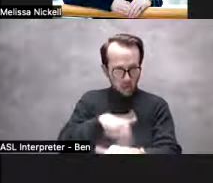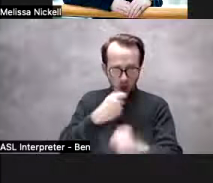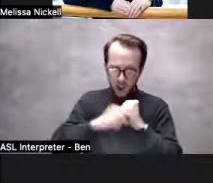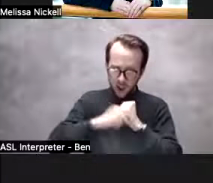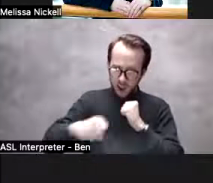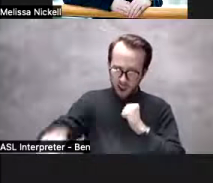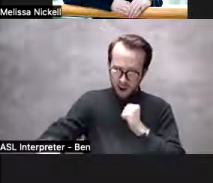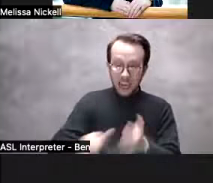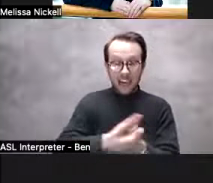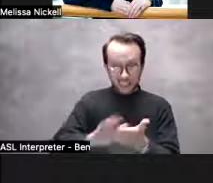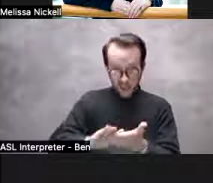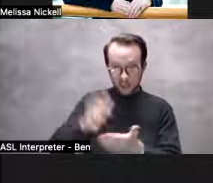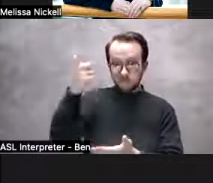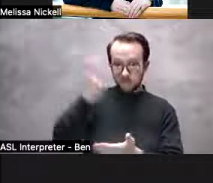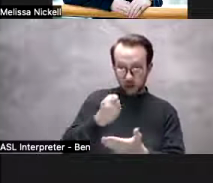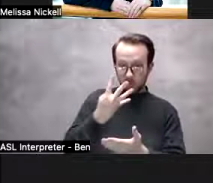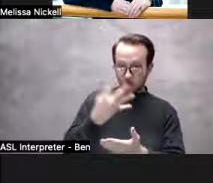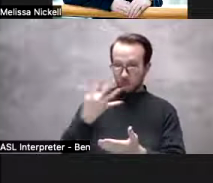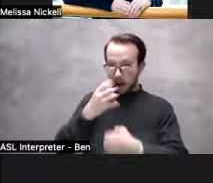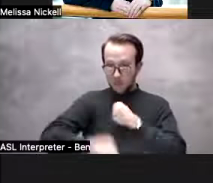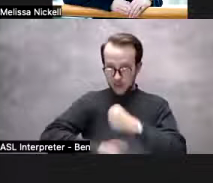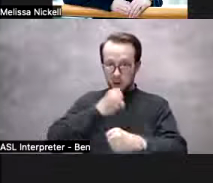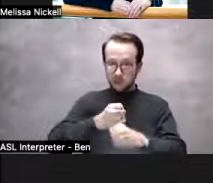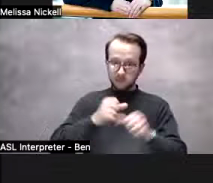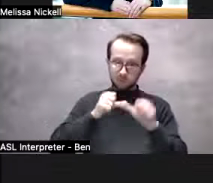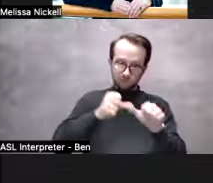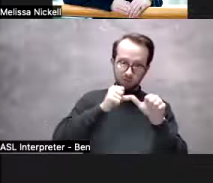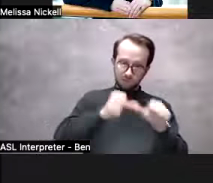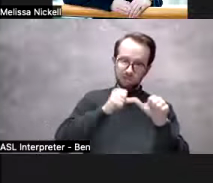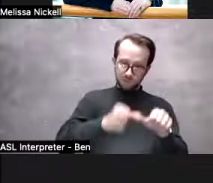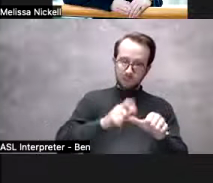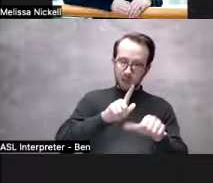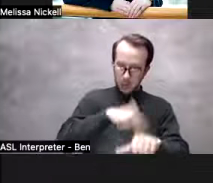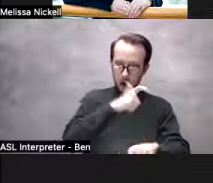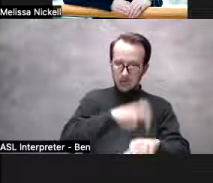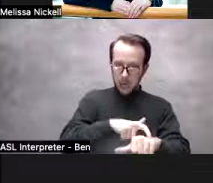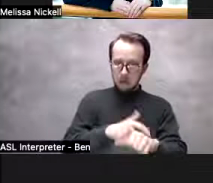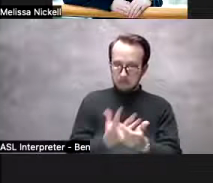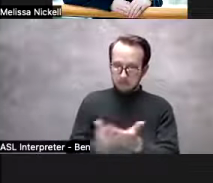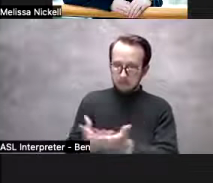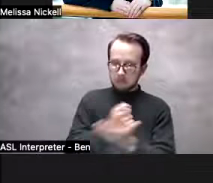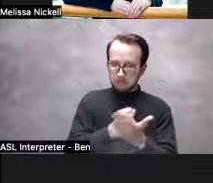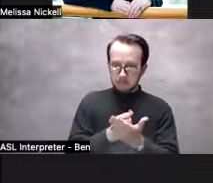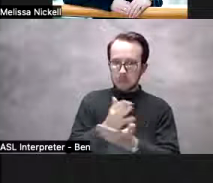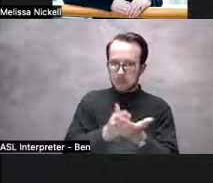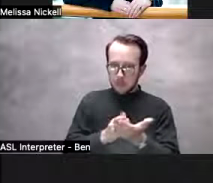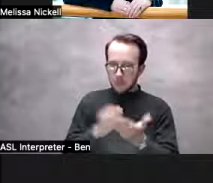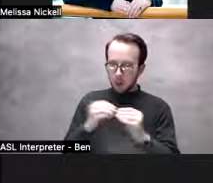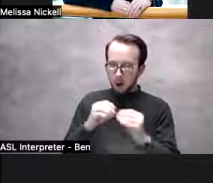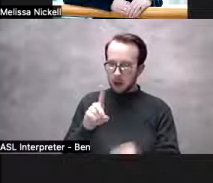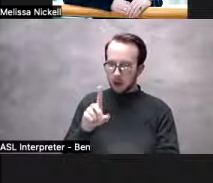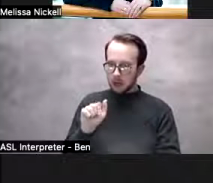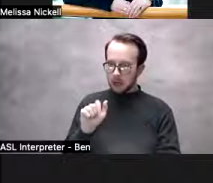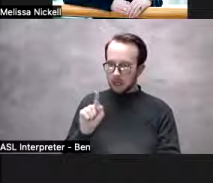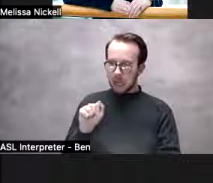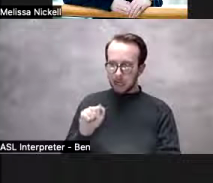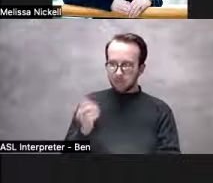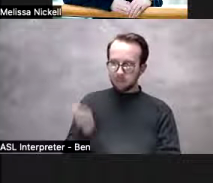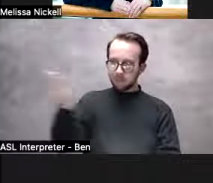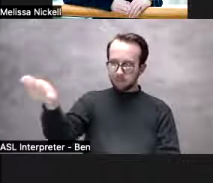for 4 or 5 years and then you can have those grants long enough that you can start generating some data to keep things going.